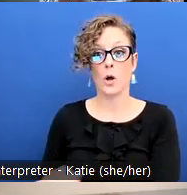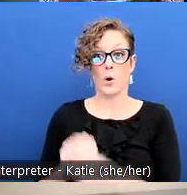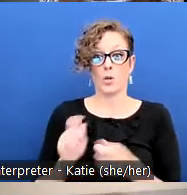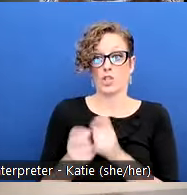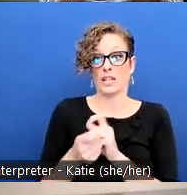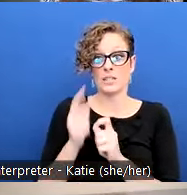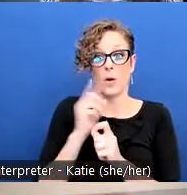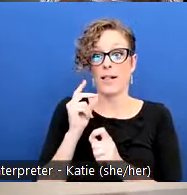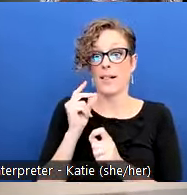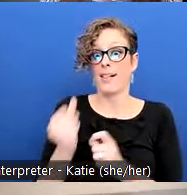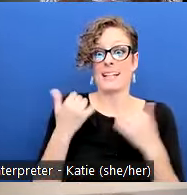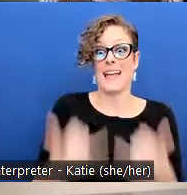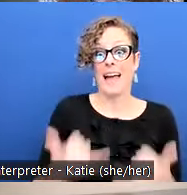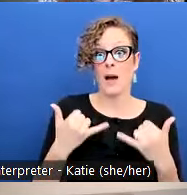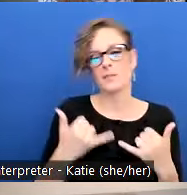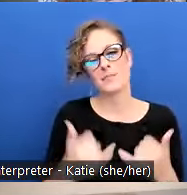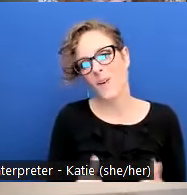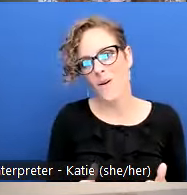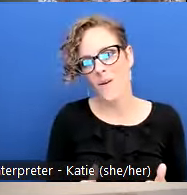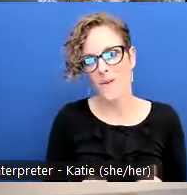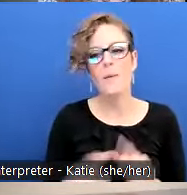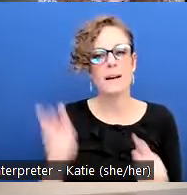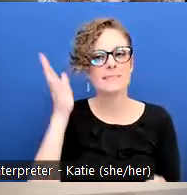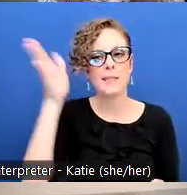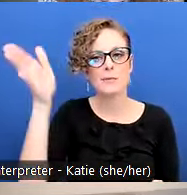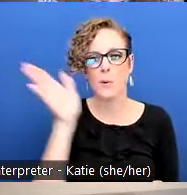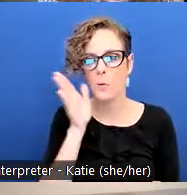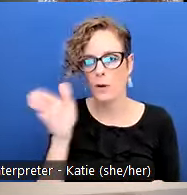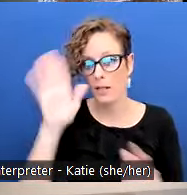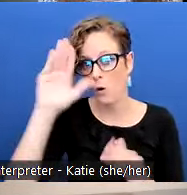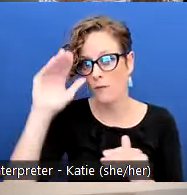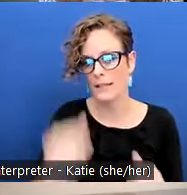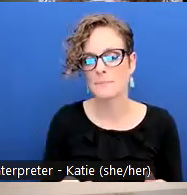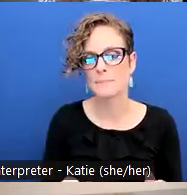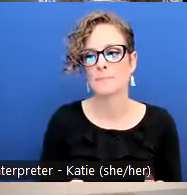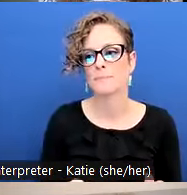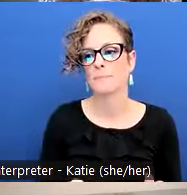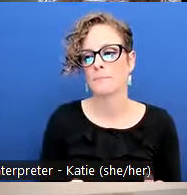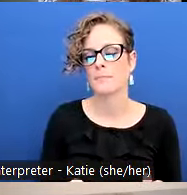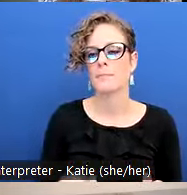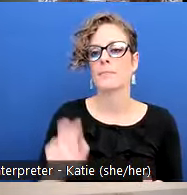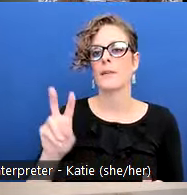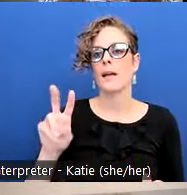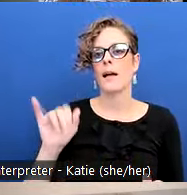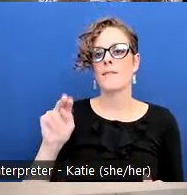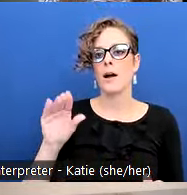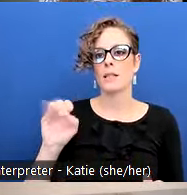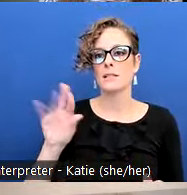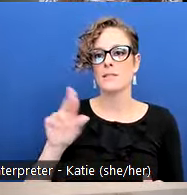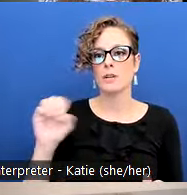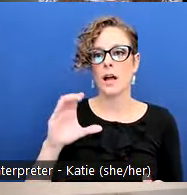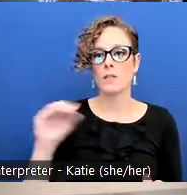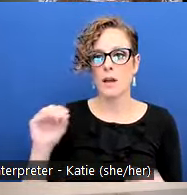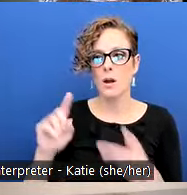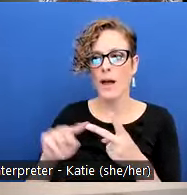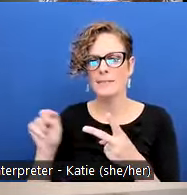but down the road. And both Violence Free Colorado and CCASA are applying to be on that task